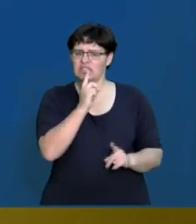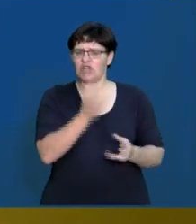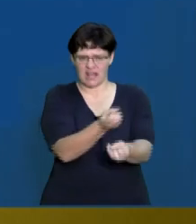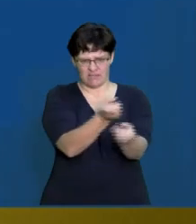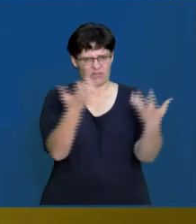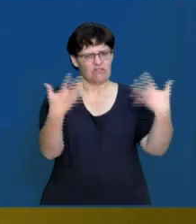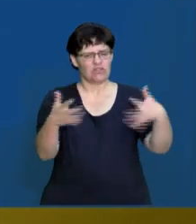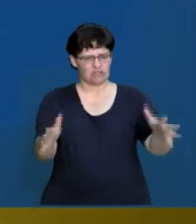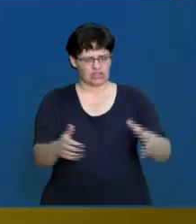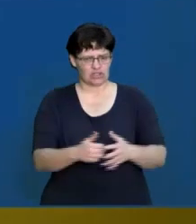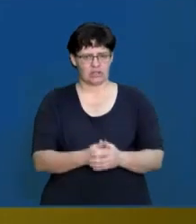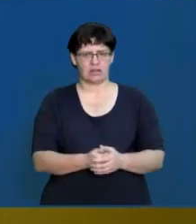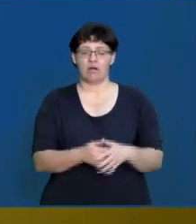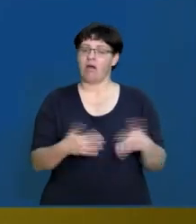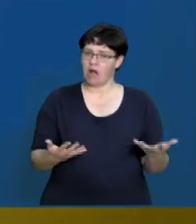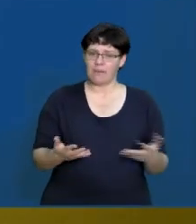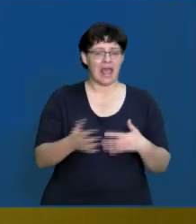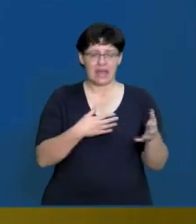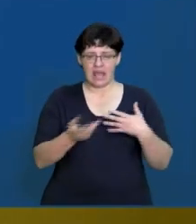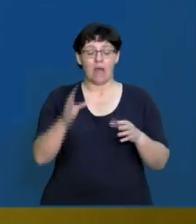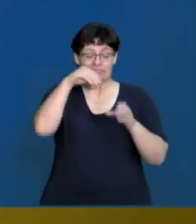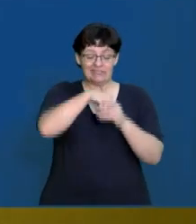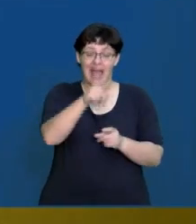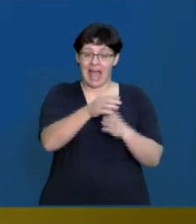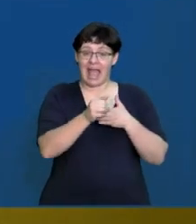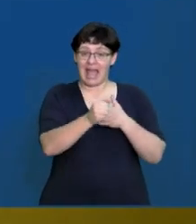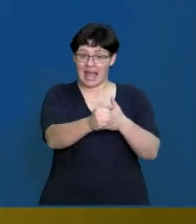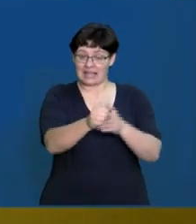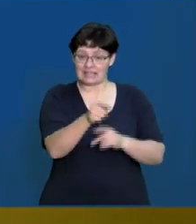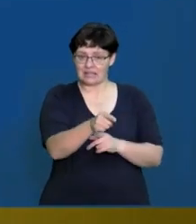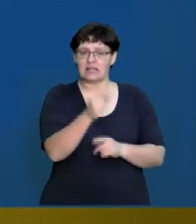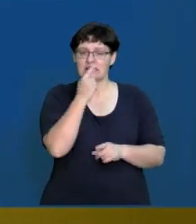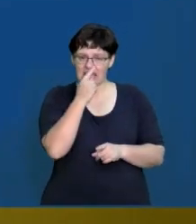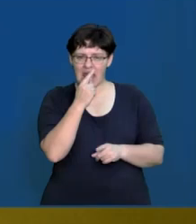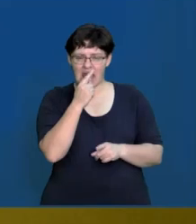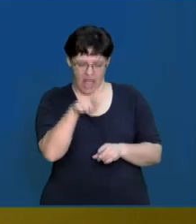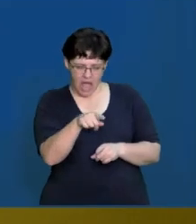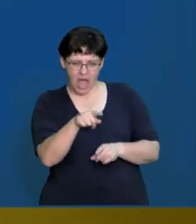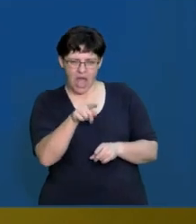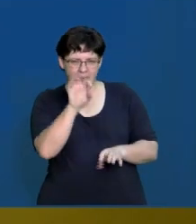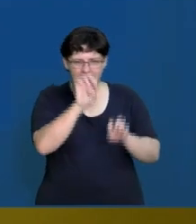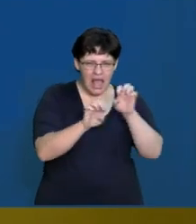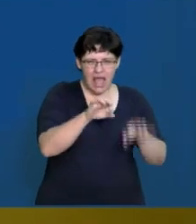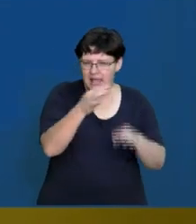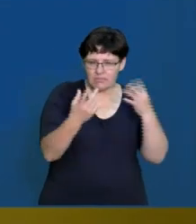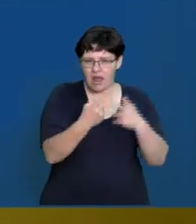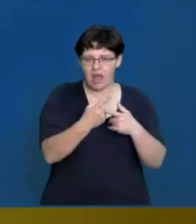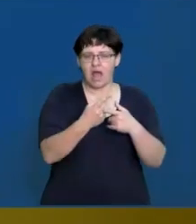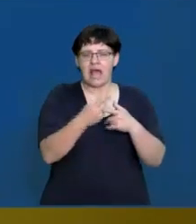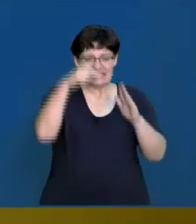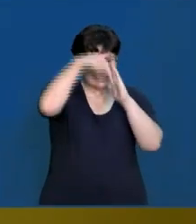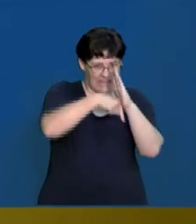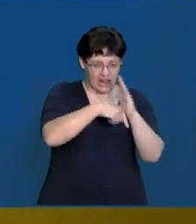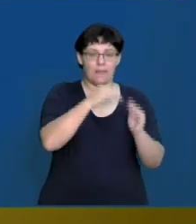given you guys exam guide. Anywhere in the exam guide where it says examine in detail, typically that is an essay